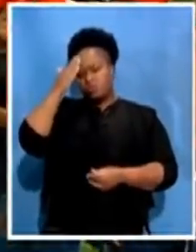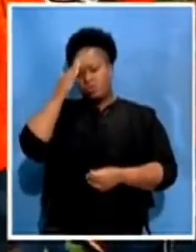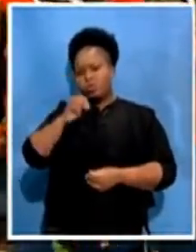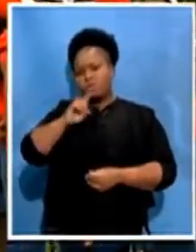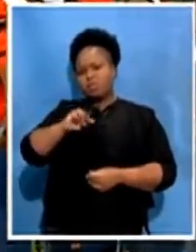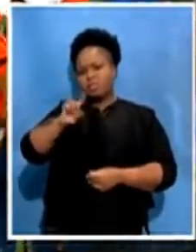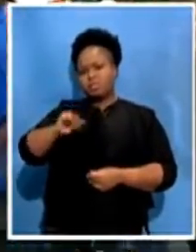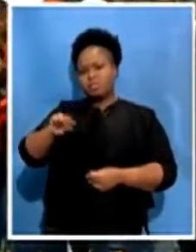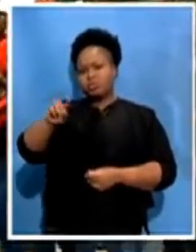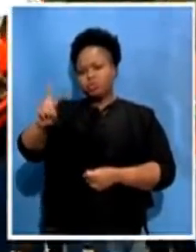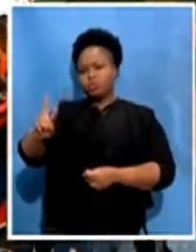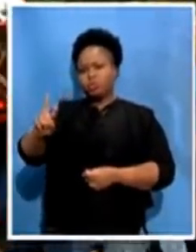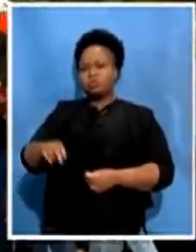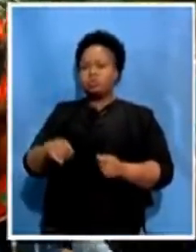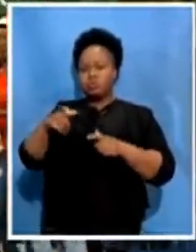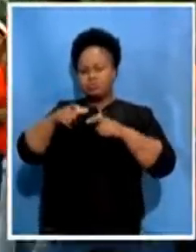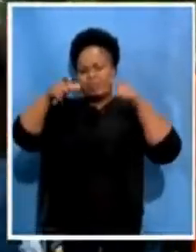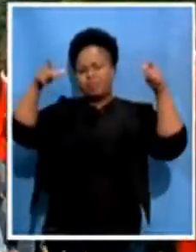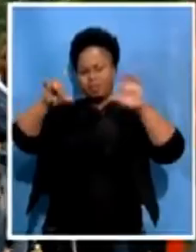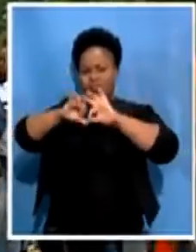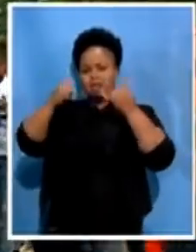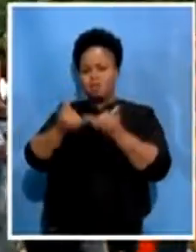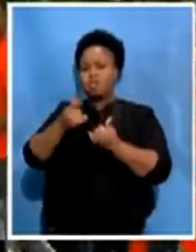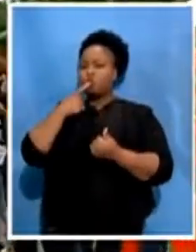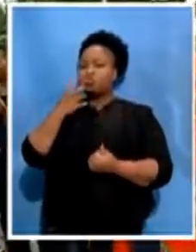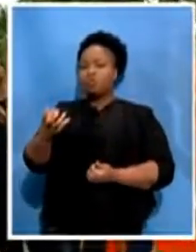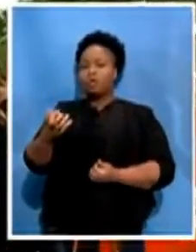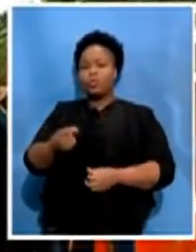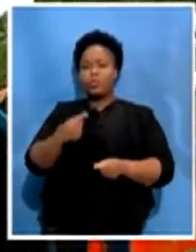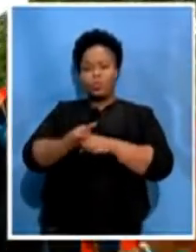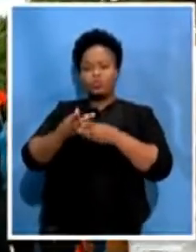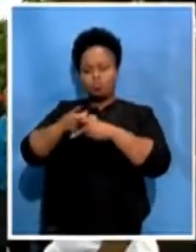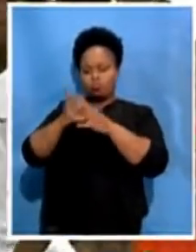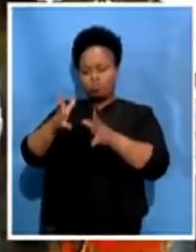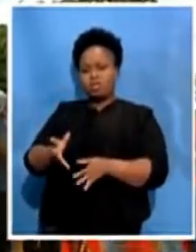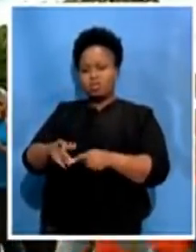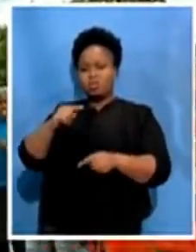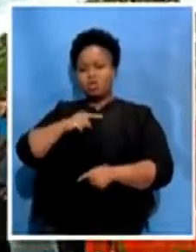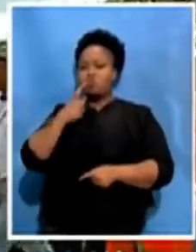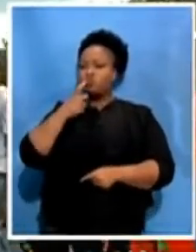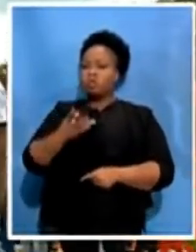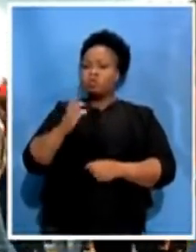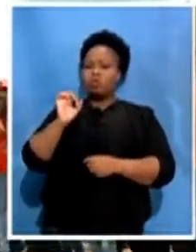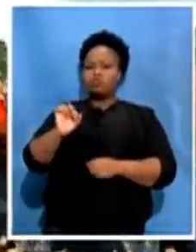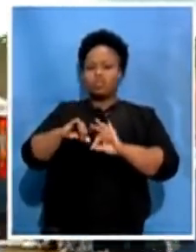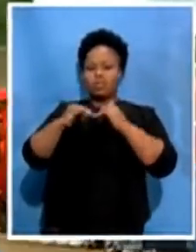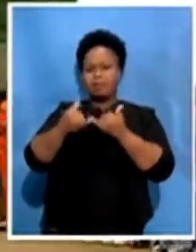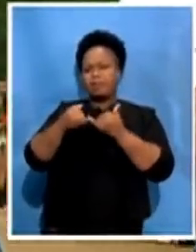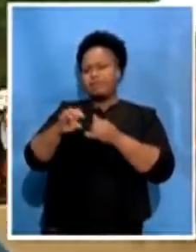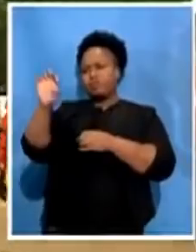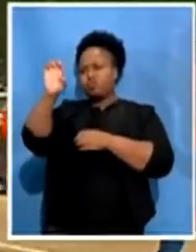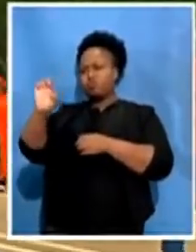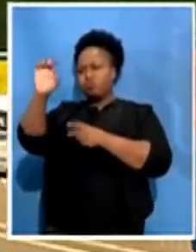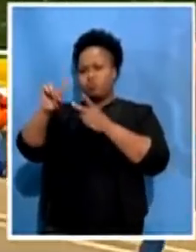Africa, where his tomatoes are exported to as far as Europe and America and the rest of Africa.